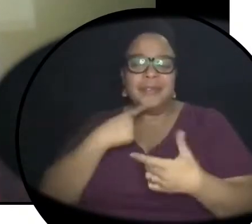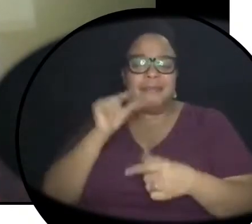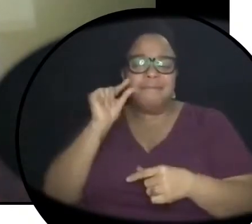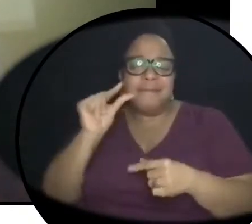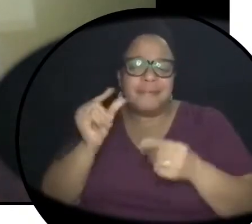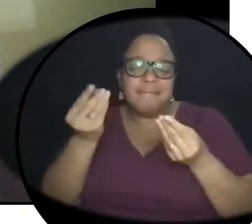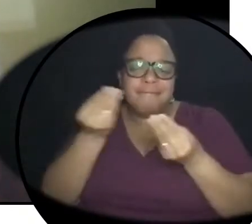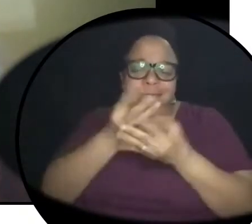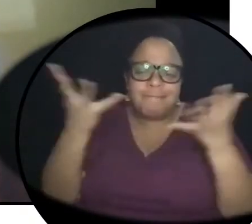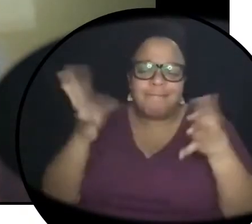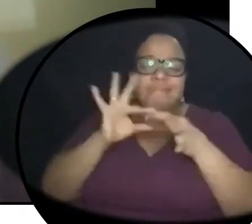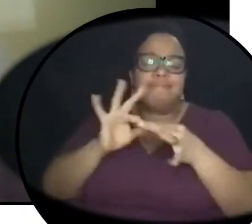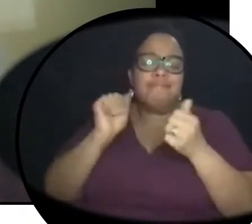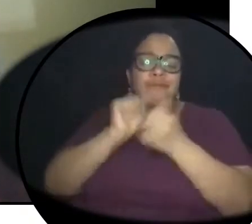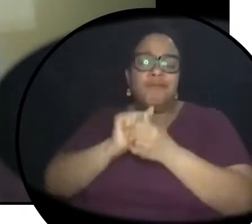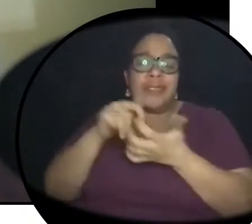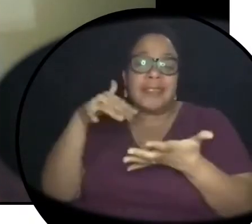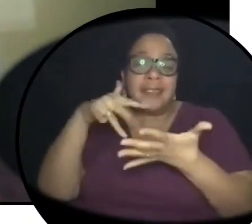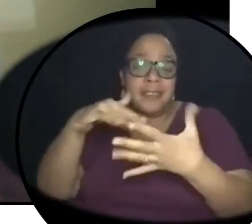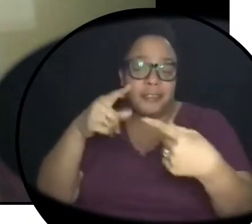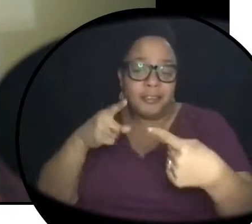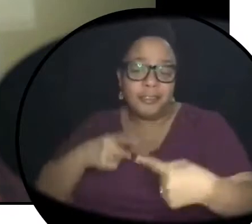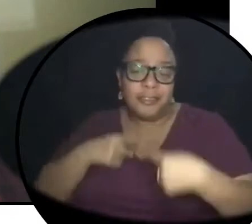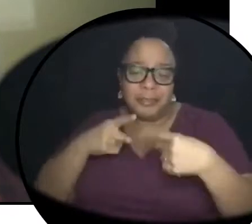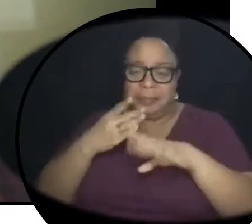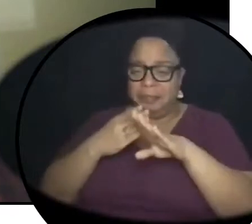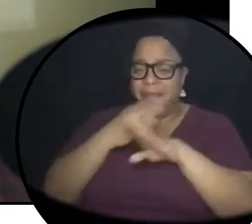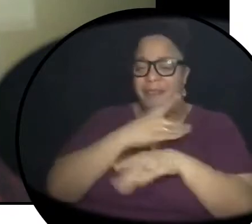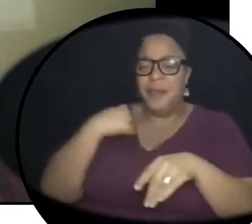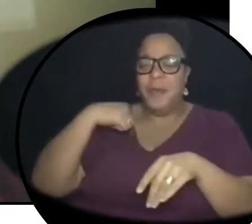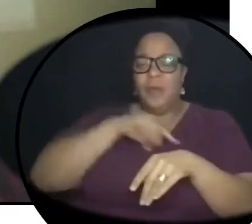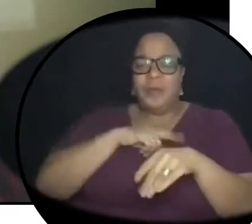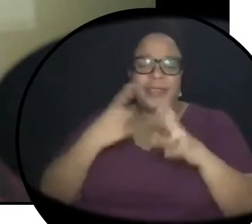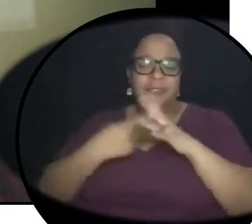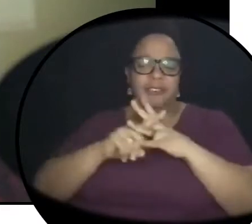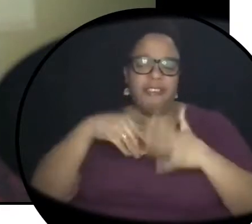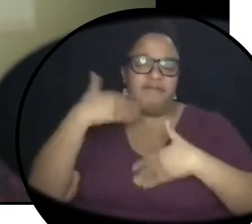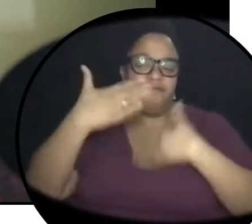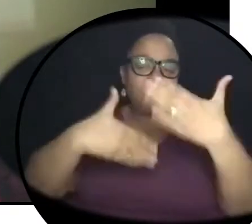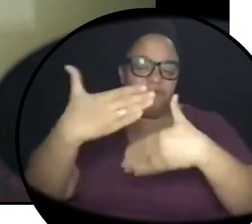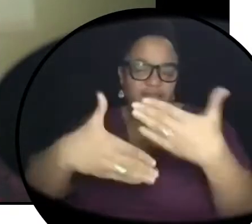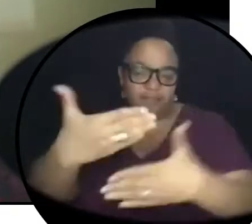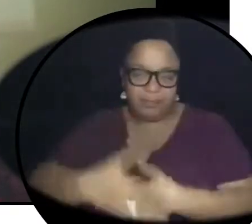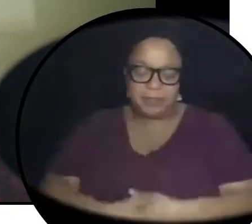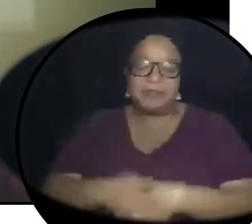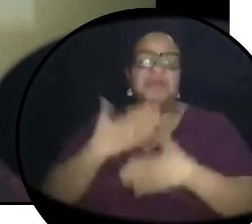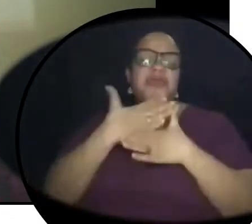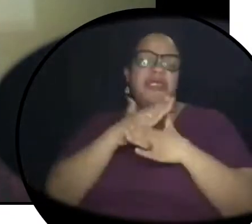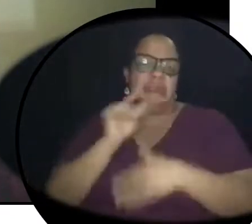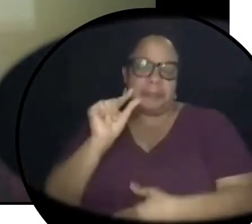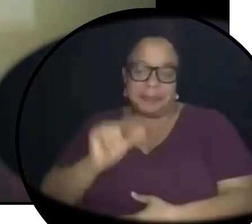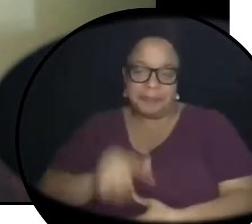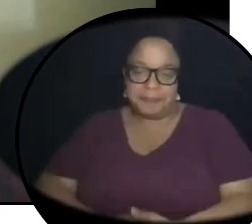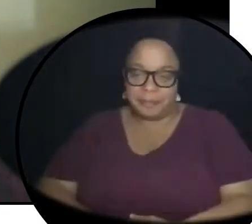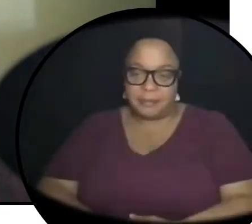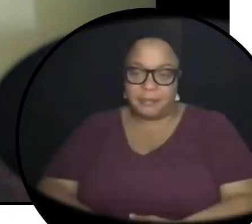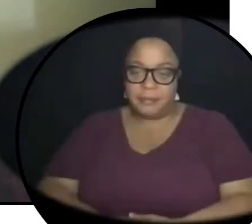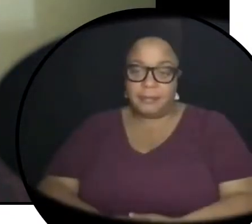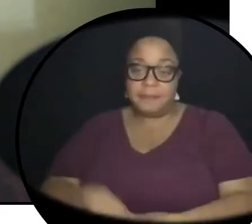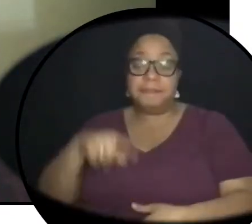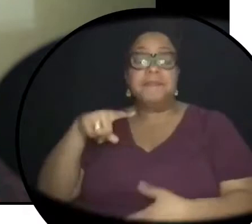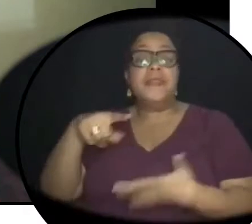So the study and struggle program is the first phase of an ongoing project to organize against incarceration